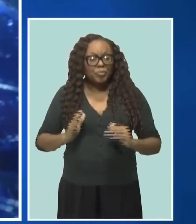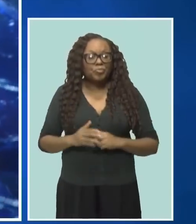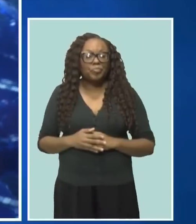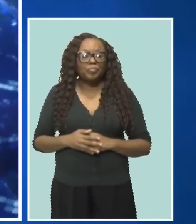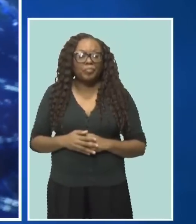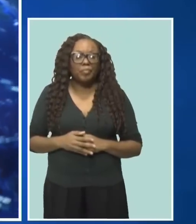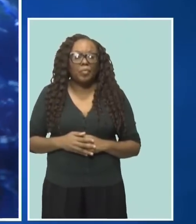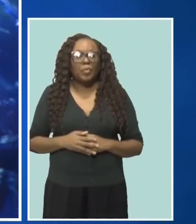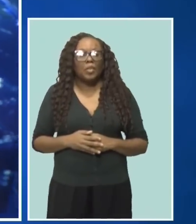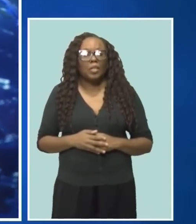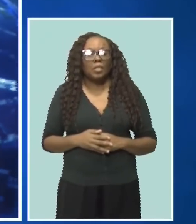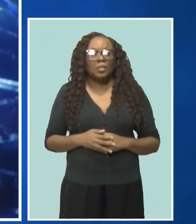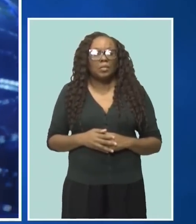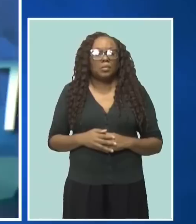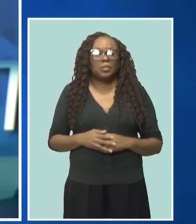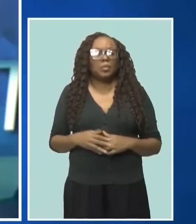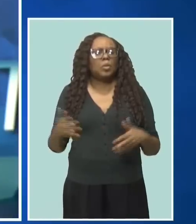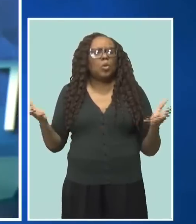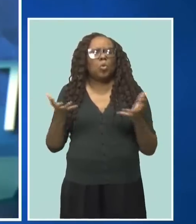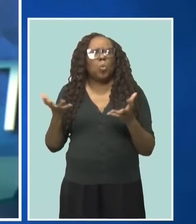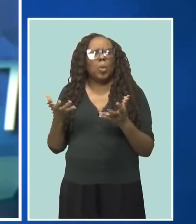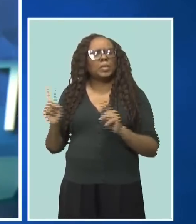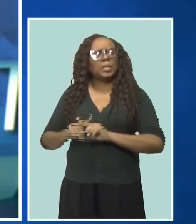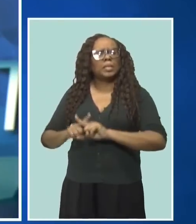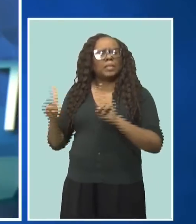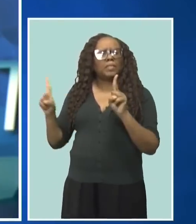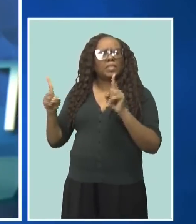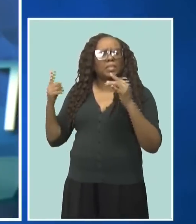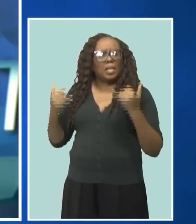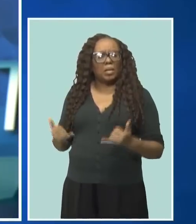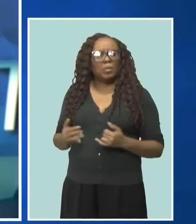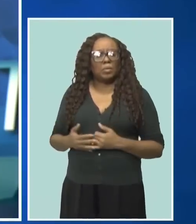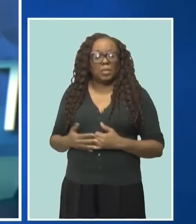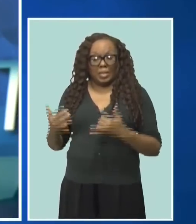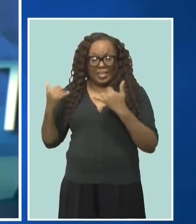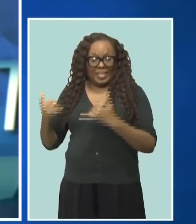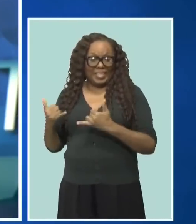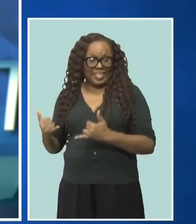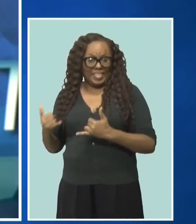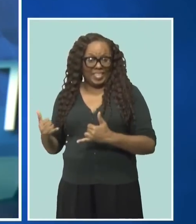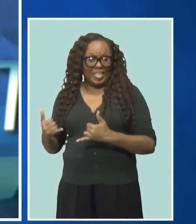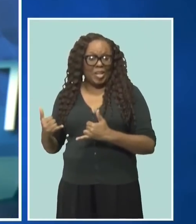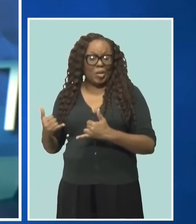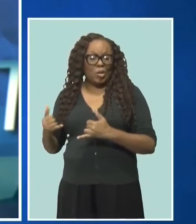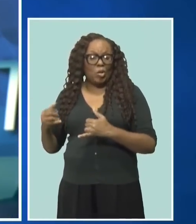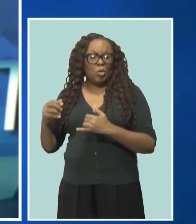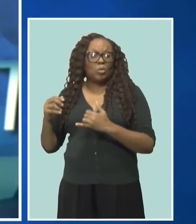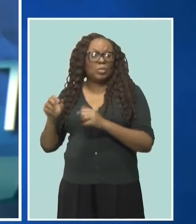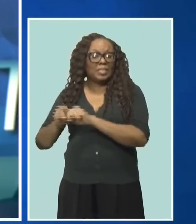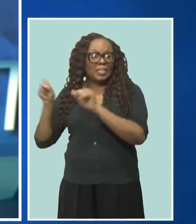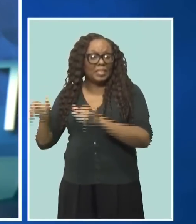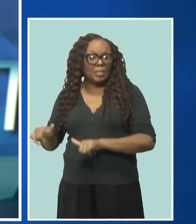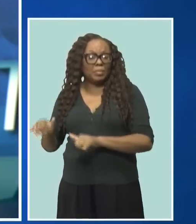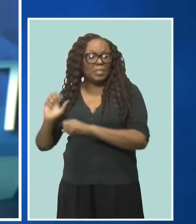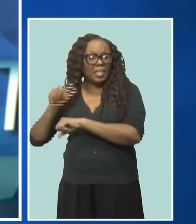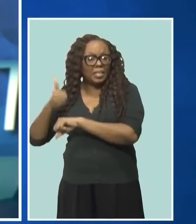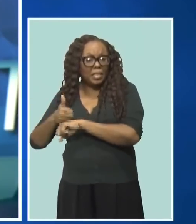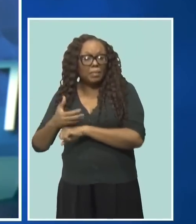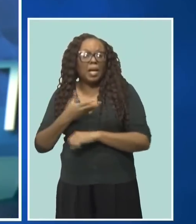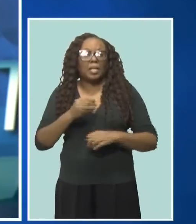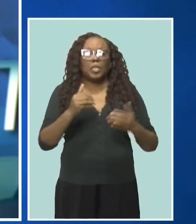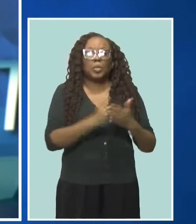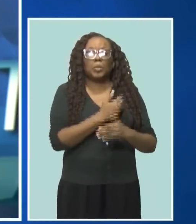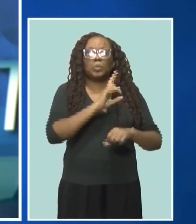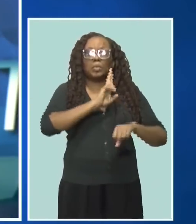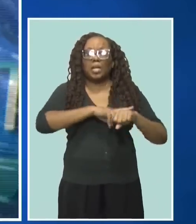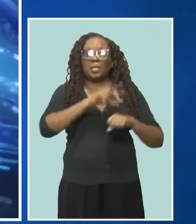what is the difference between the existing framework, which you now have in place, and the new national qualification